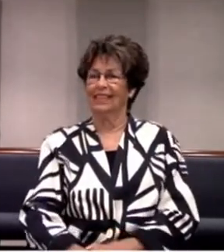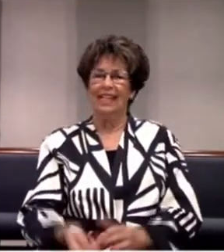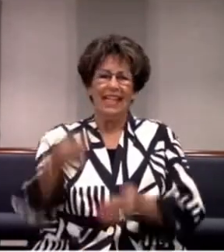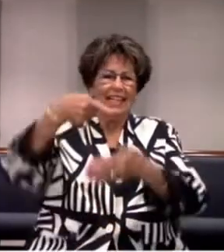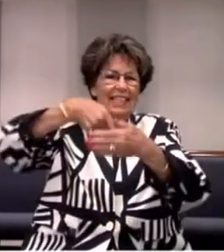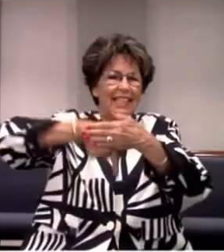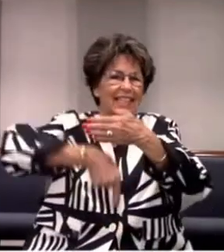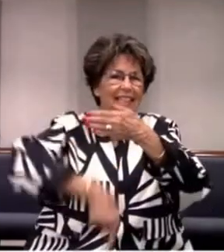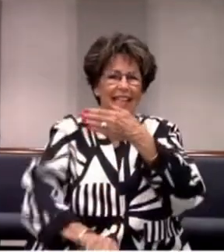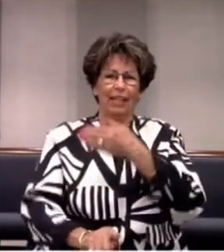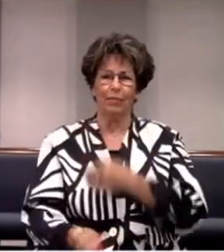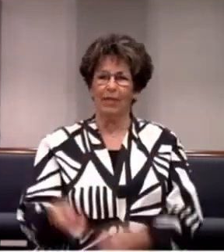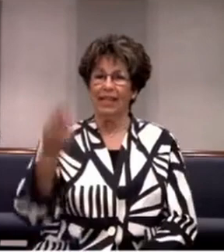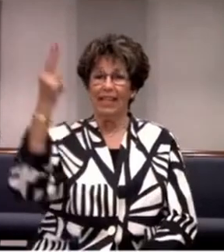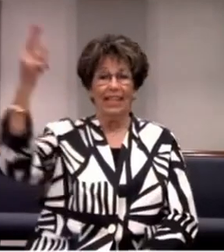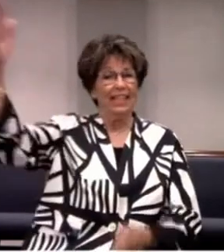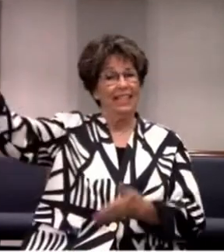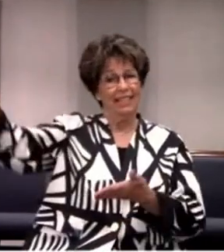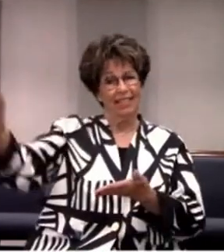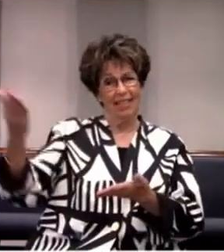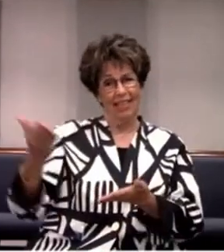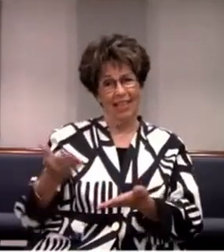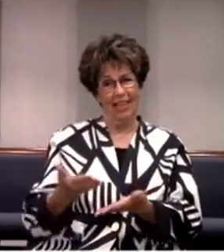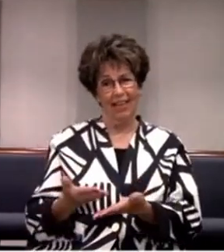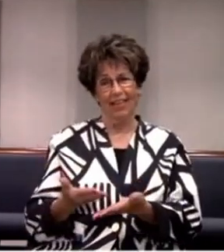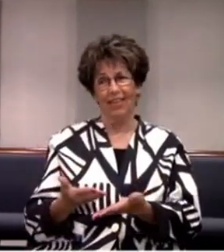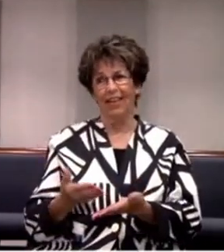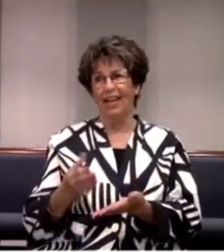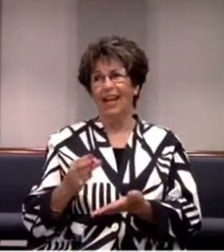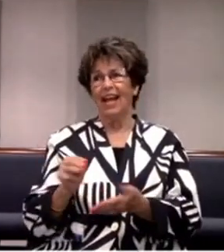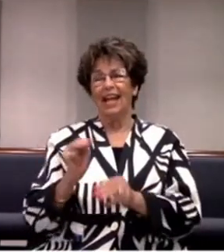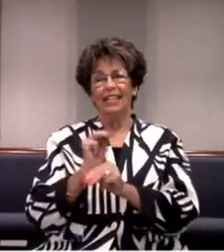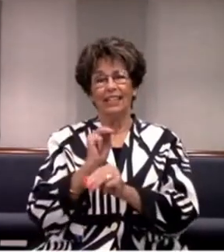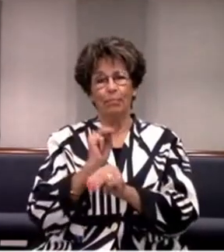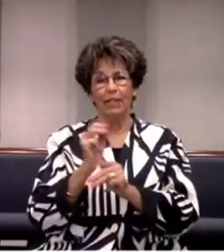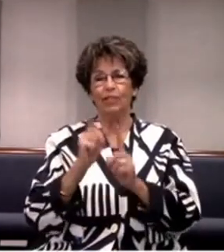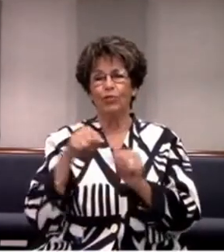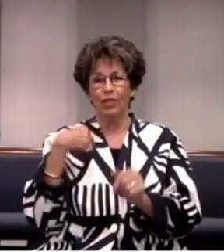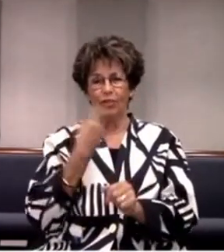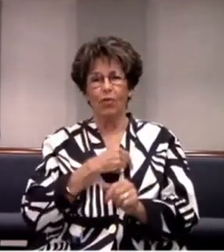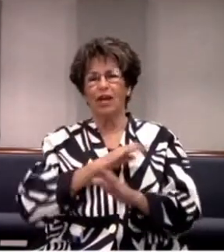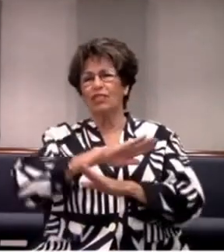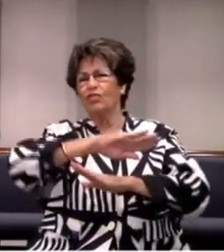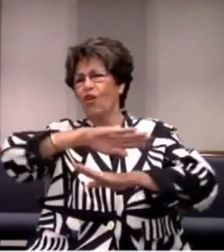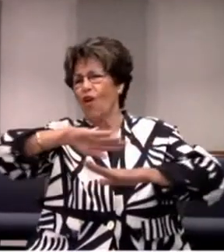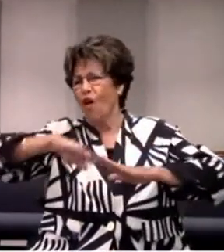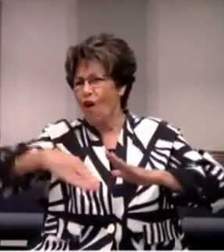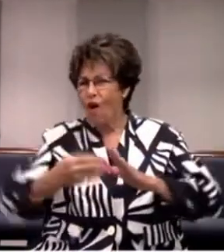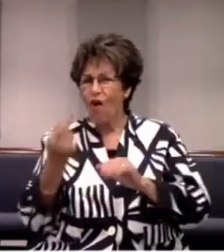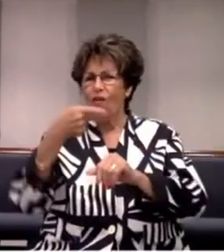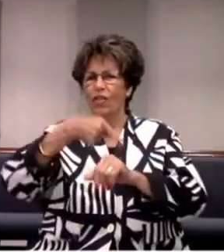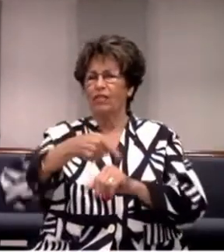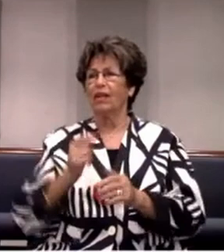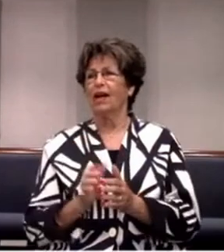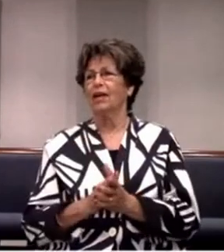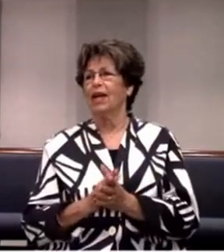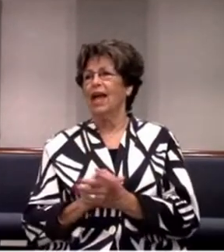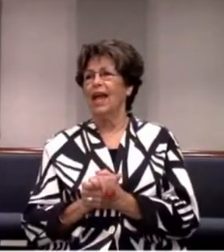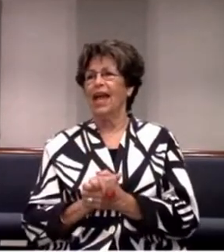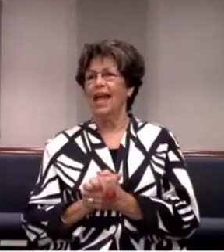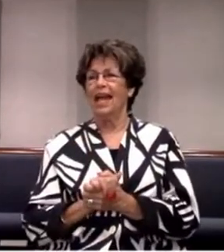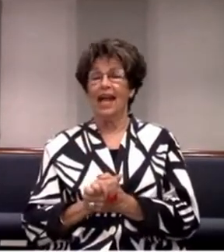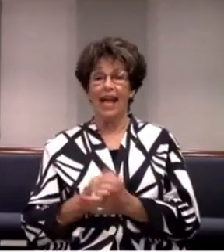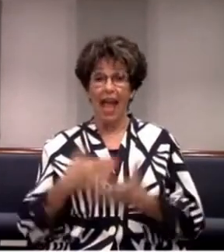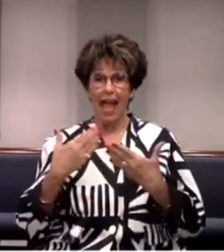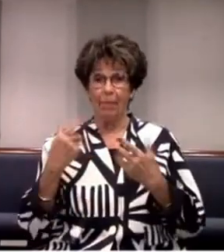deep. He's there, and he's ministering to us all the time. Just makes me glad to be saved. If you're